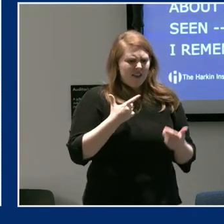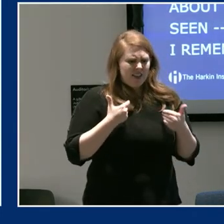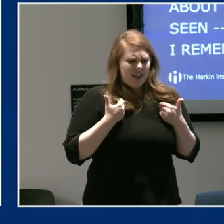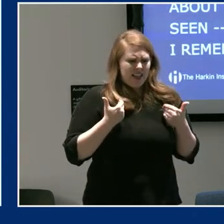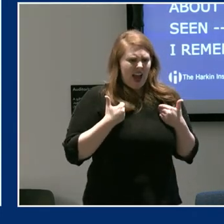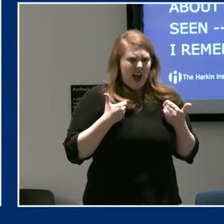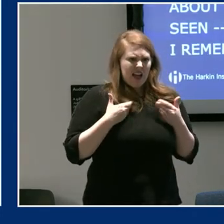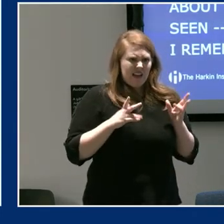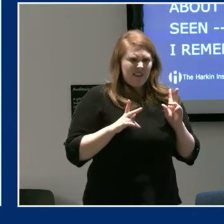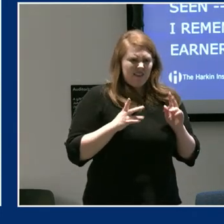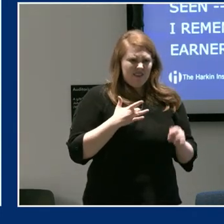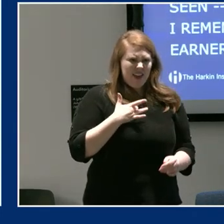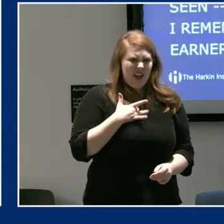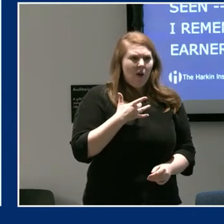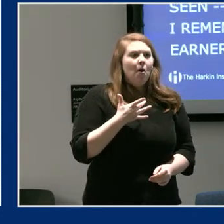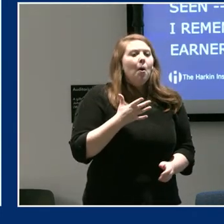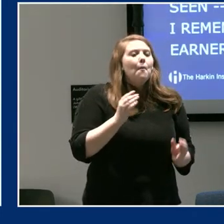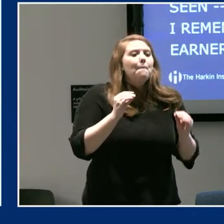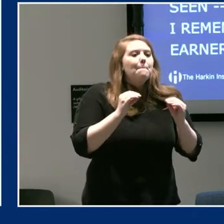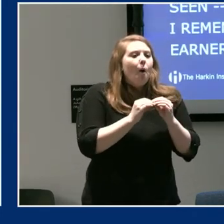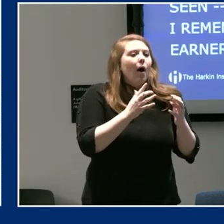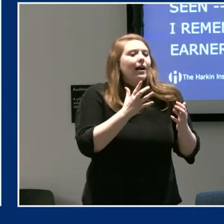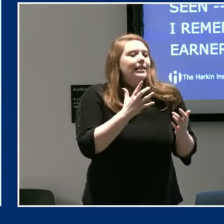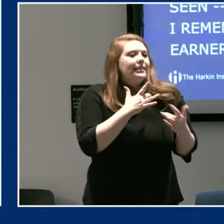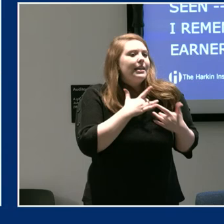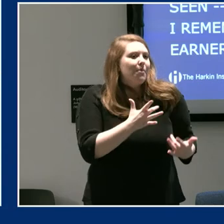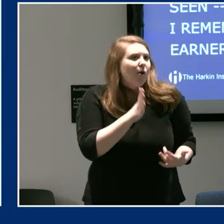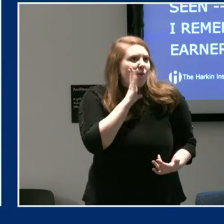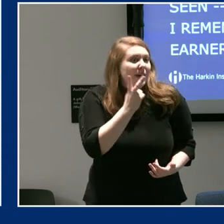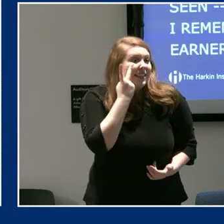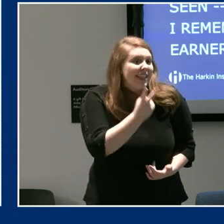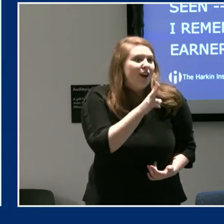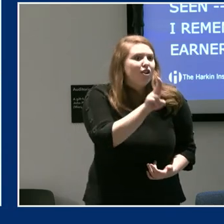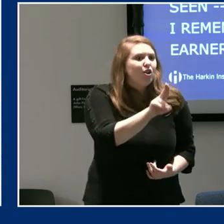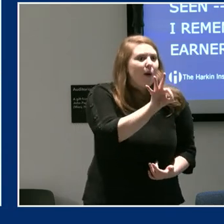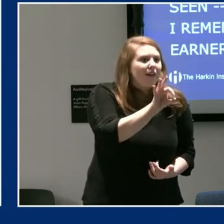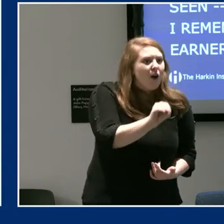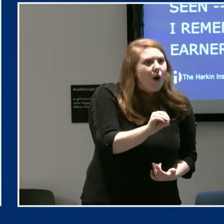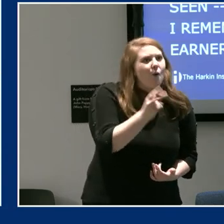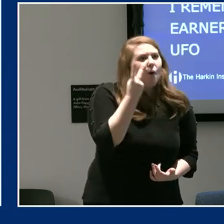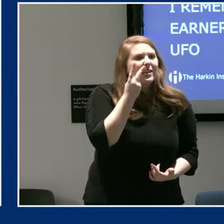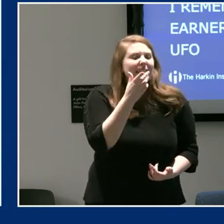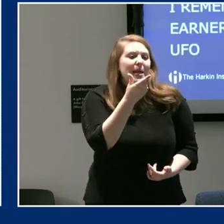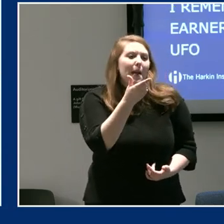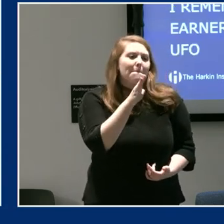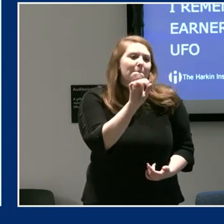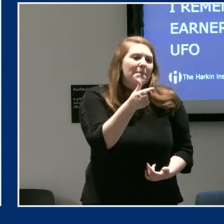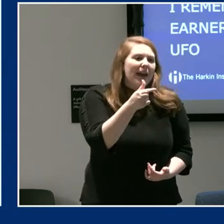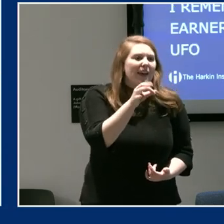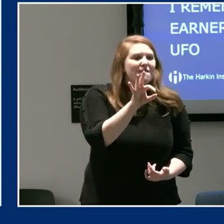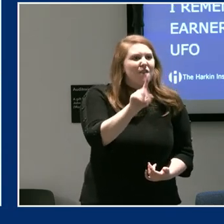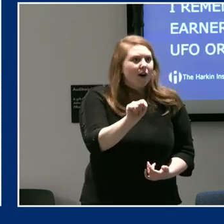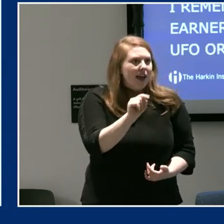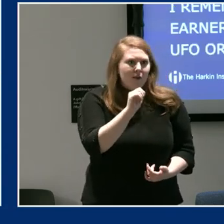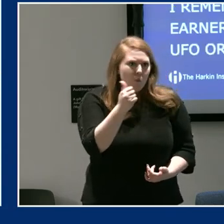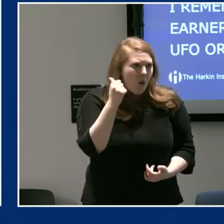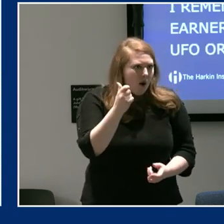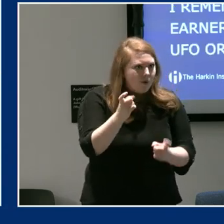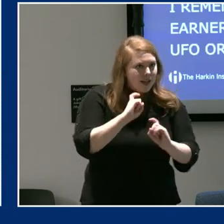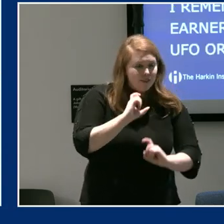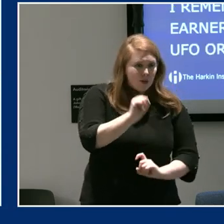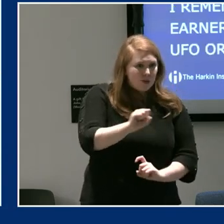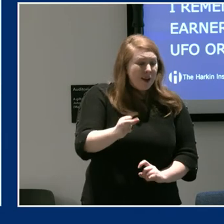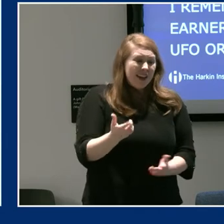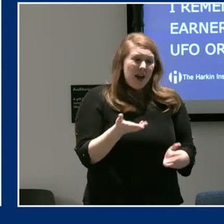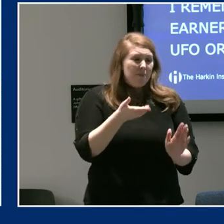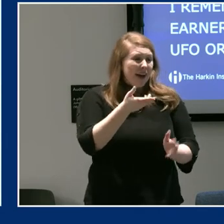that they were more likely to see a UFO or to see Bigfoot than to ever get a Social Security check. And that is wrong. History has